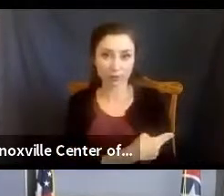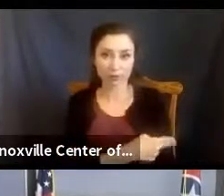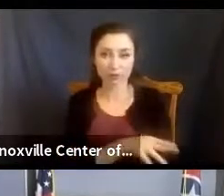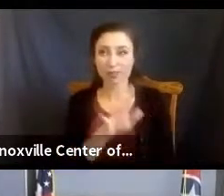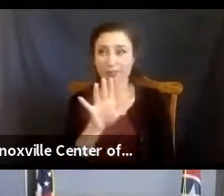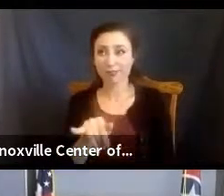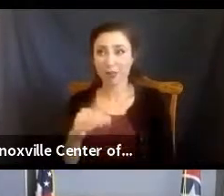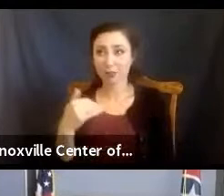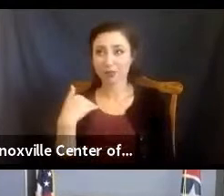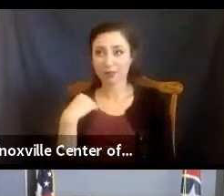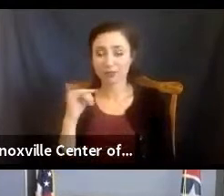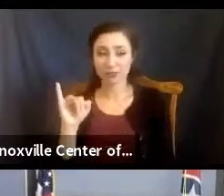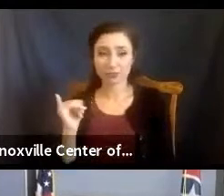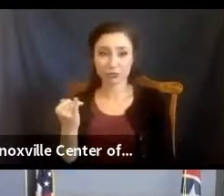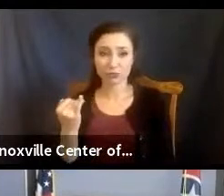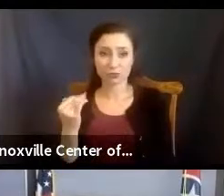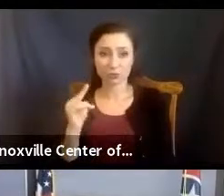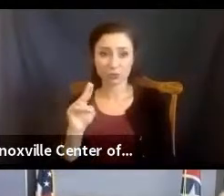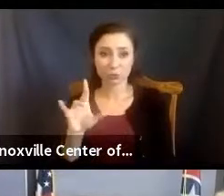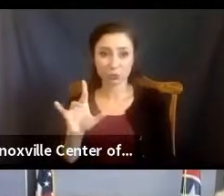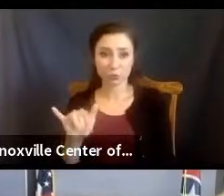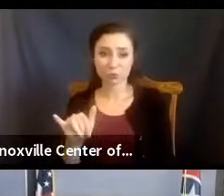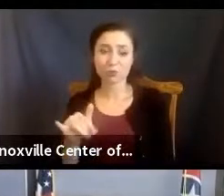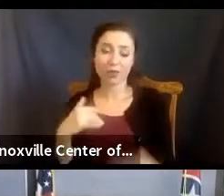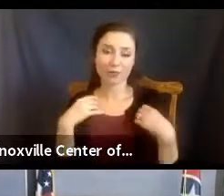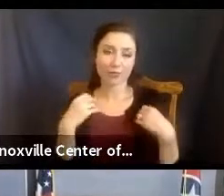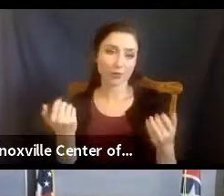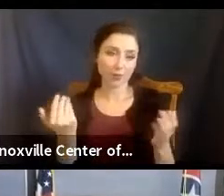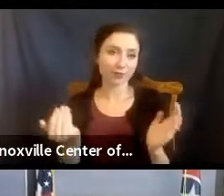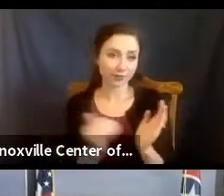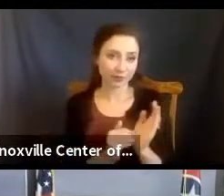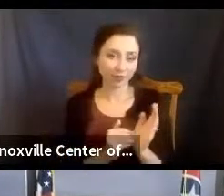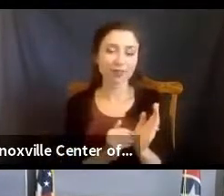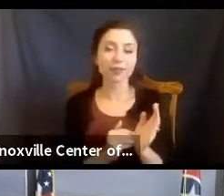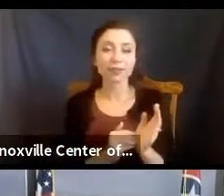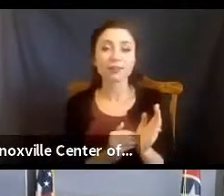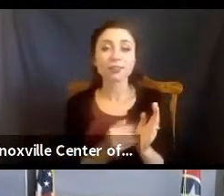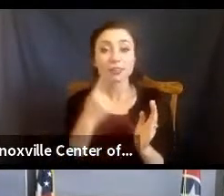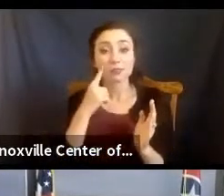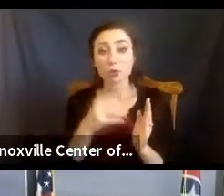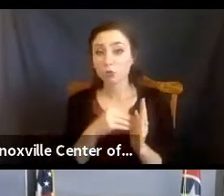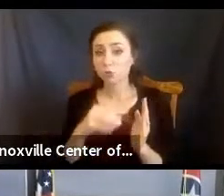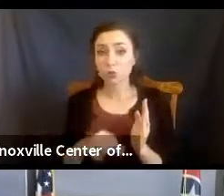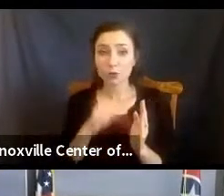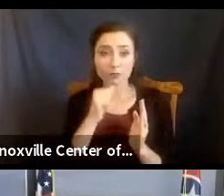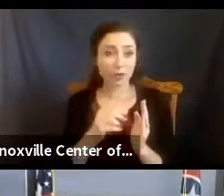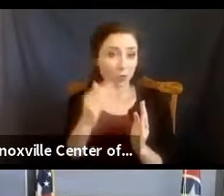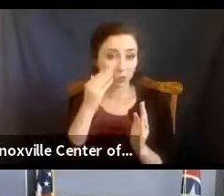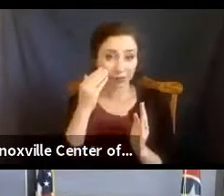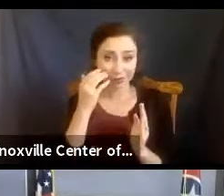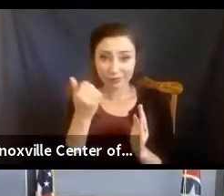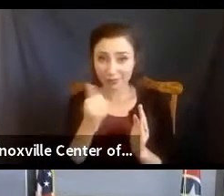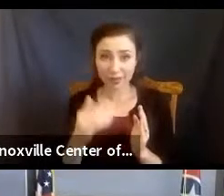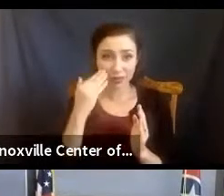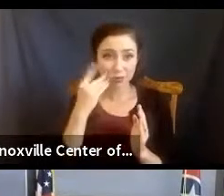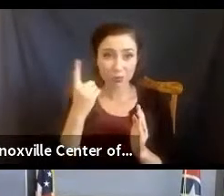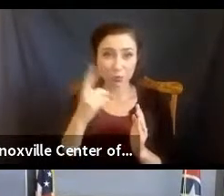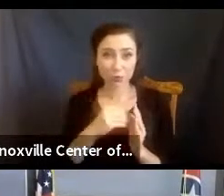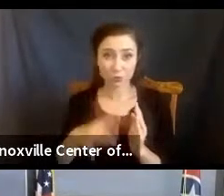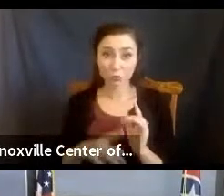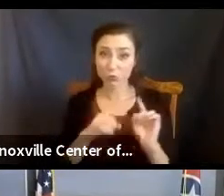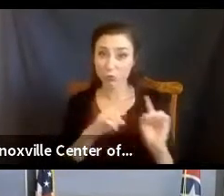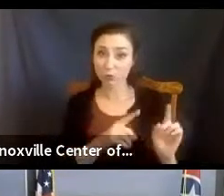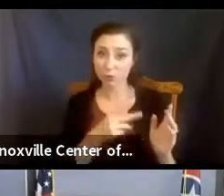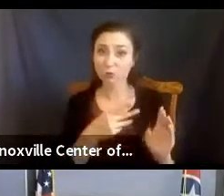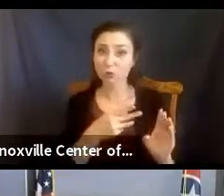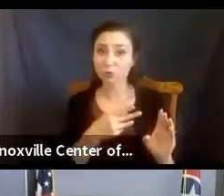in July. And of course, they have since recovered. And as far as the student, I'm not aware of any. I know there was a student that was in the